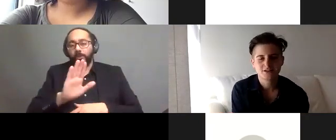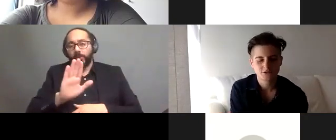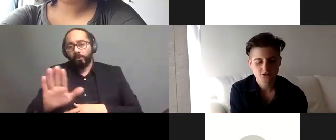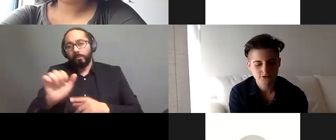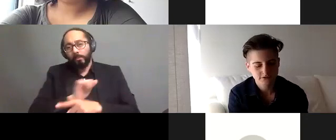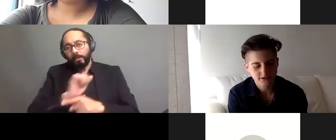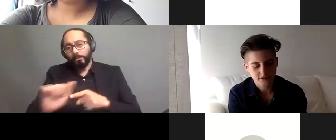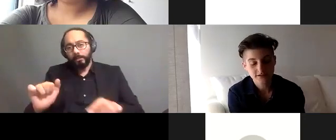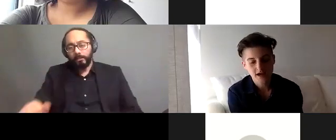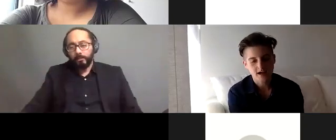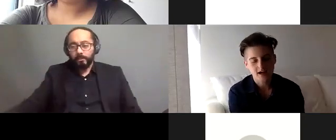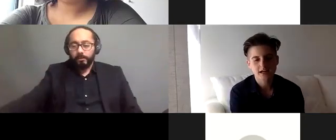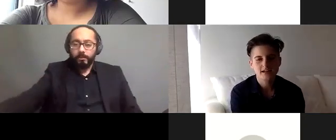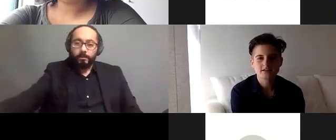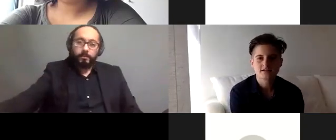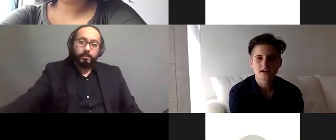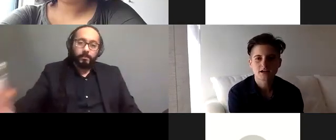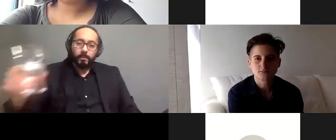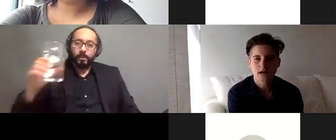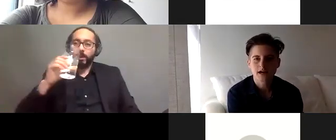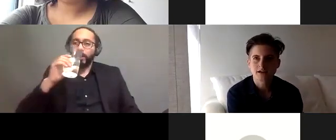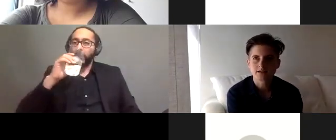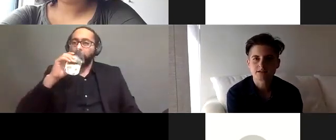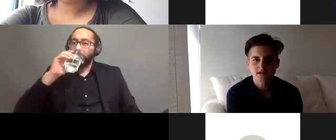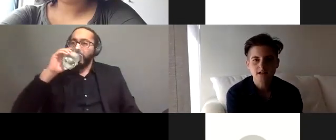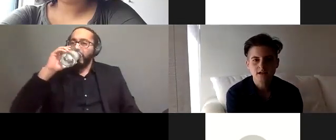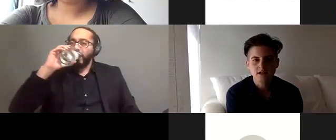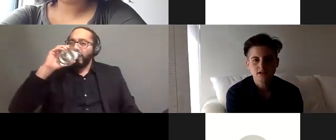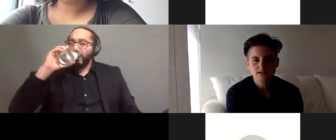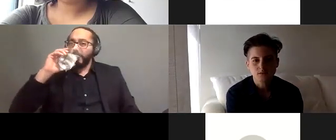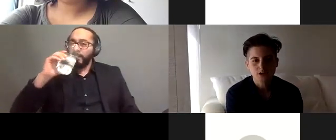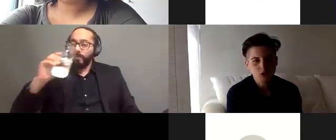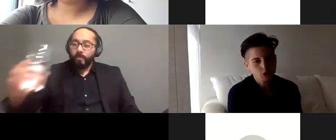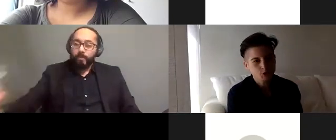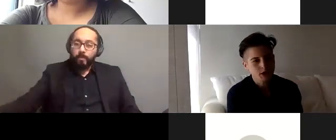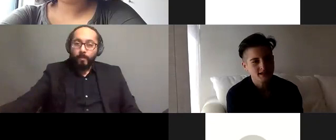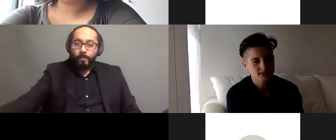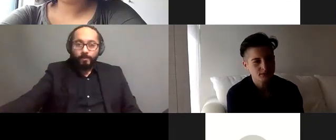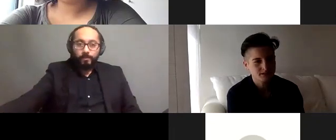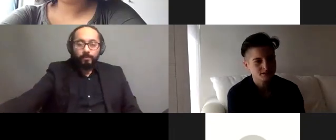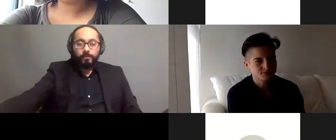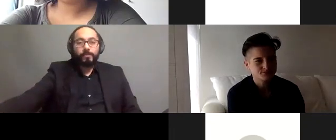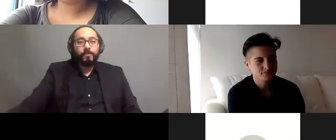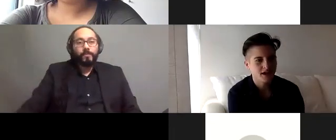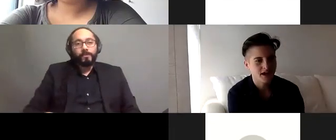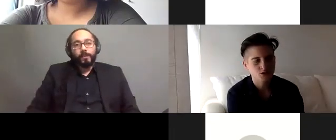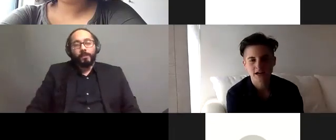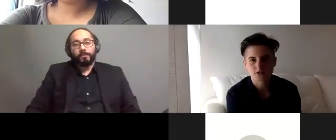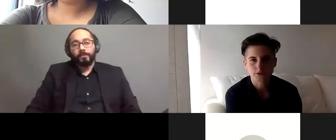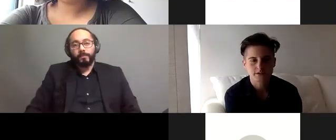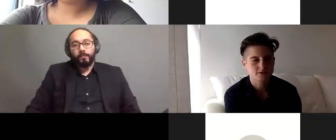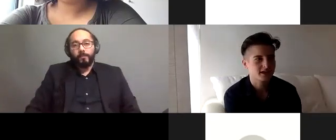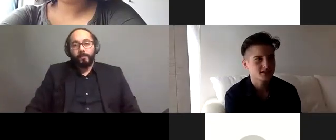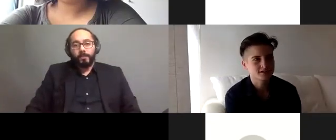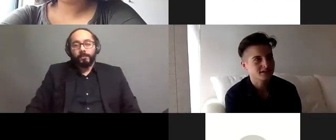Thank you. So yeah, I guess as someone who has been out as